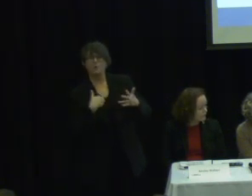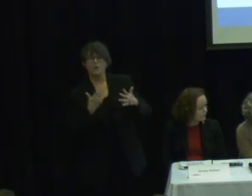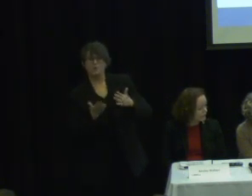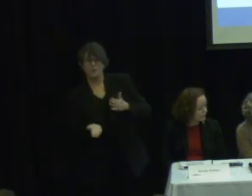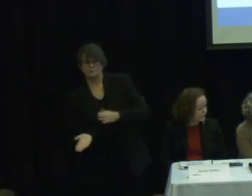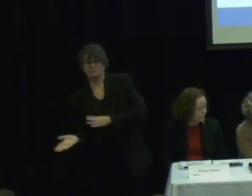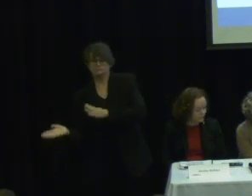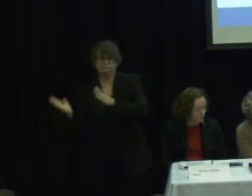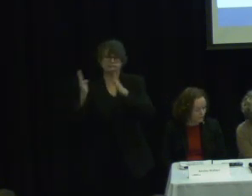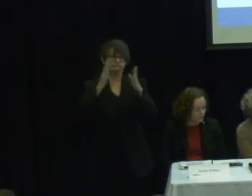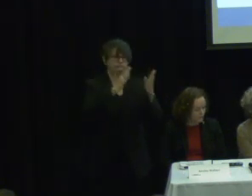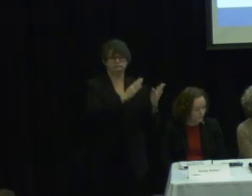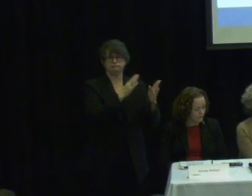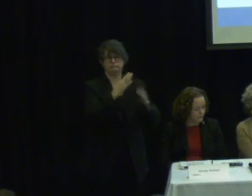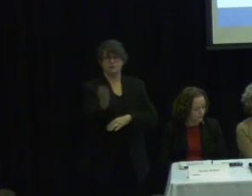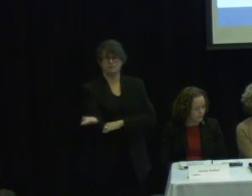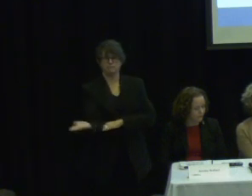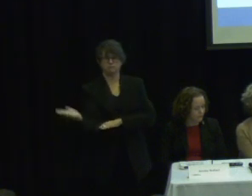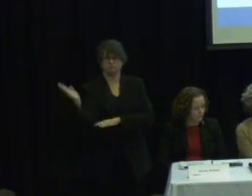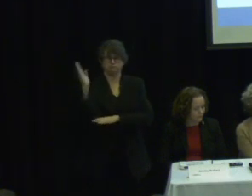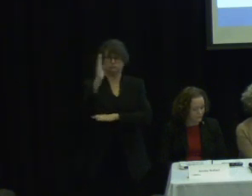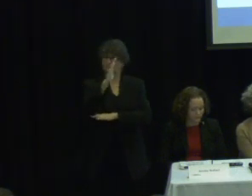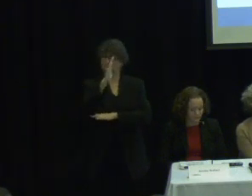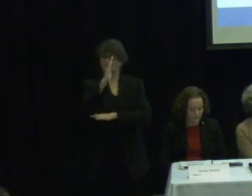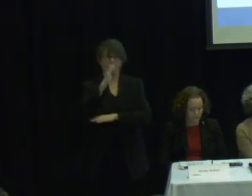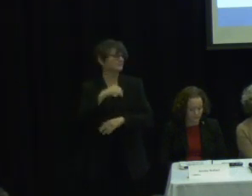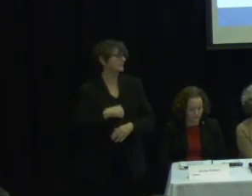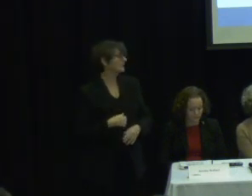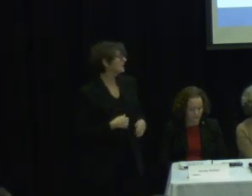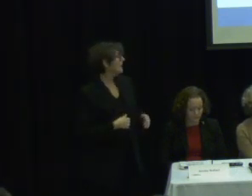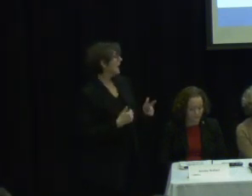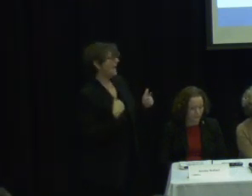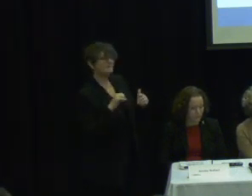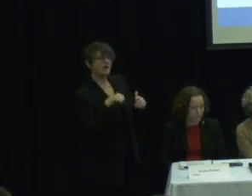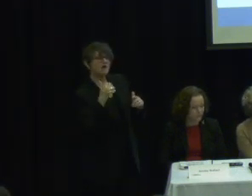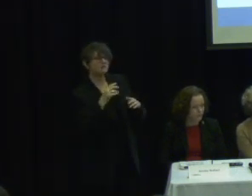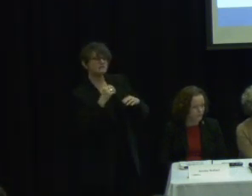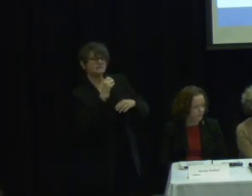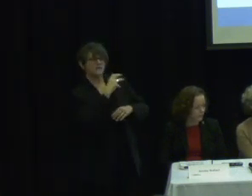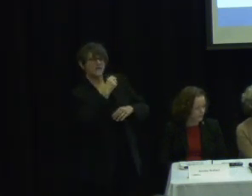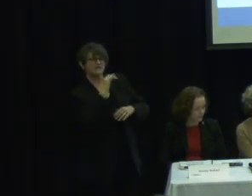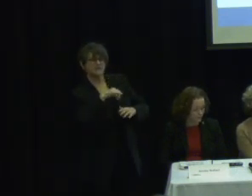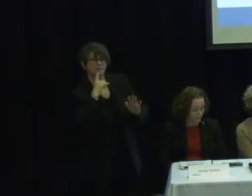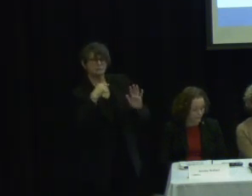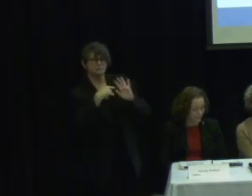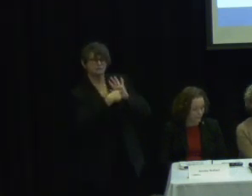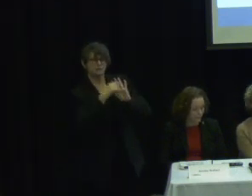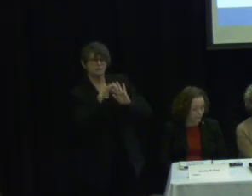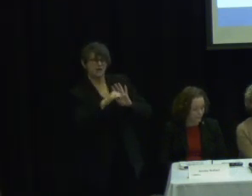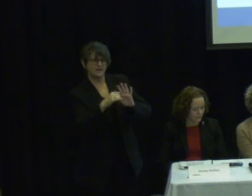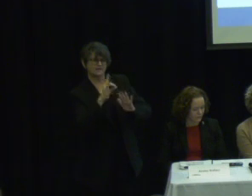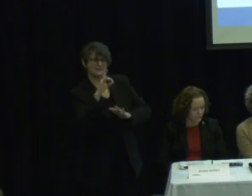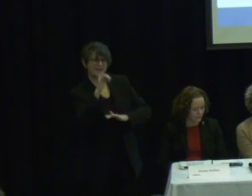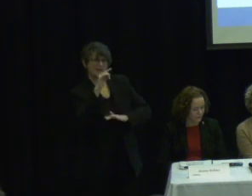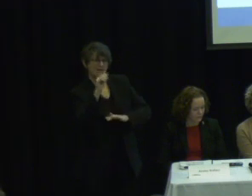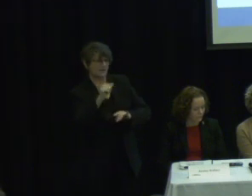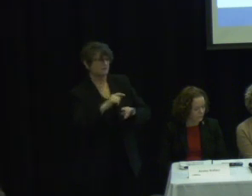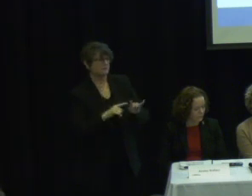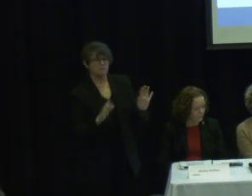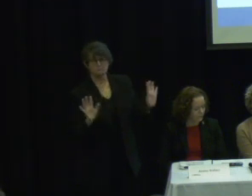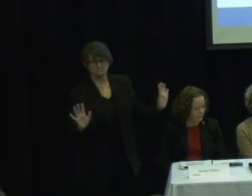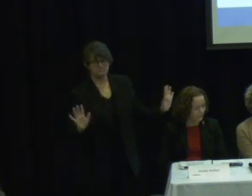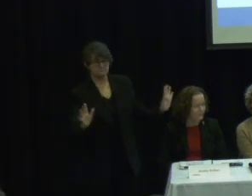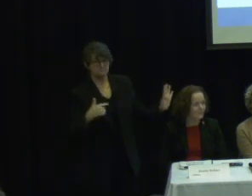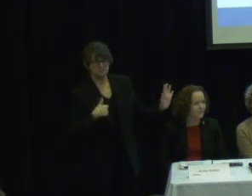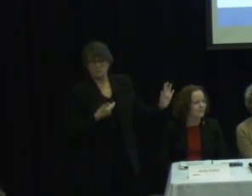what Gen Z is looking for. There are other slides that get into this type of data, but I will just say that I'm more than willing to be invited around and give the